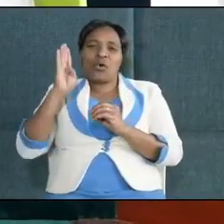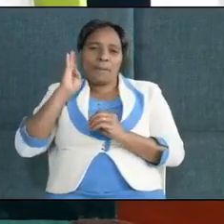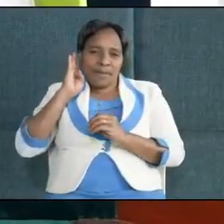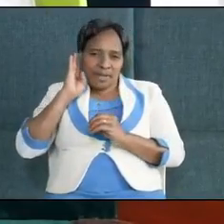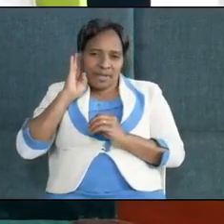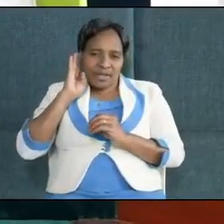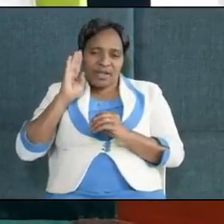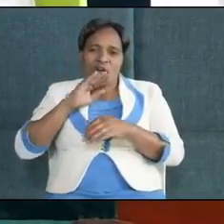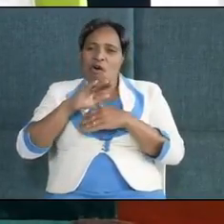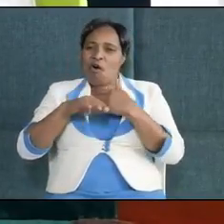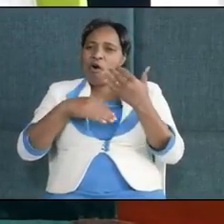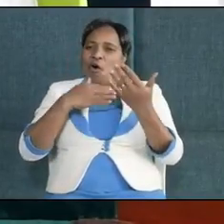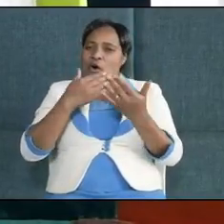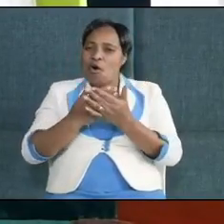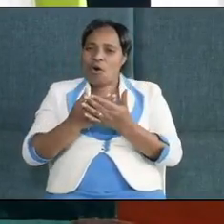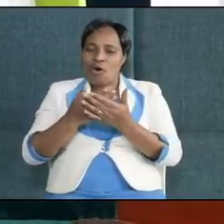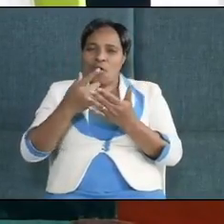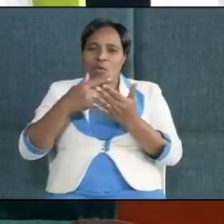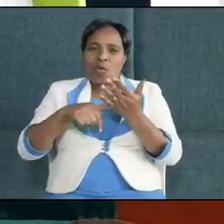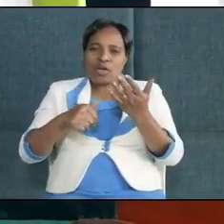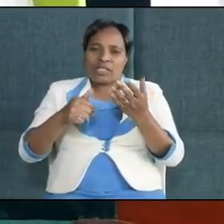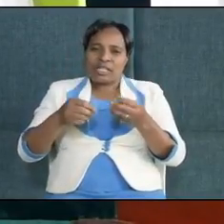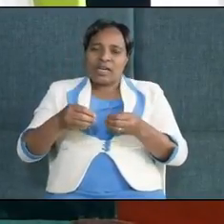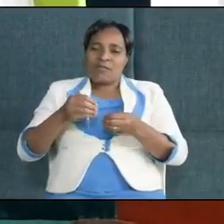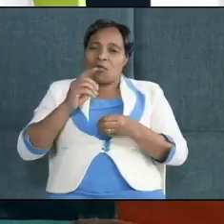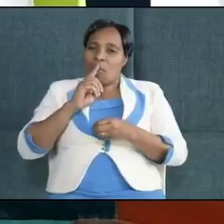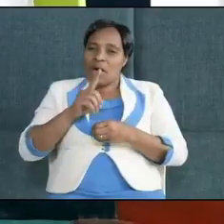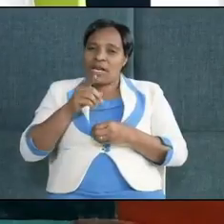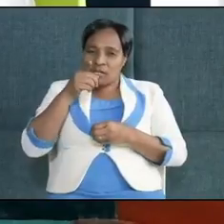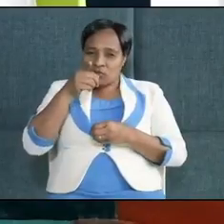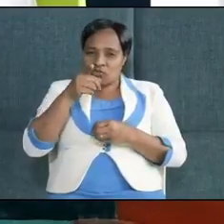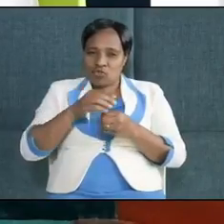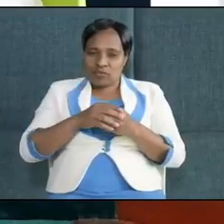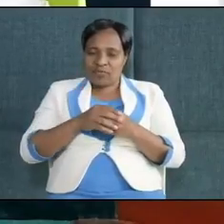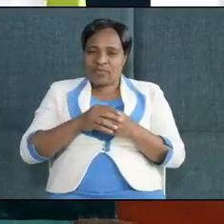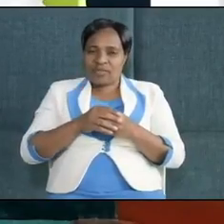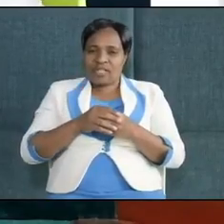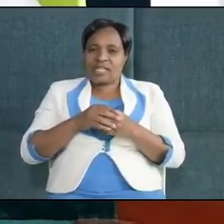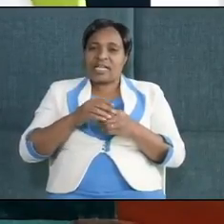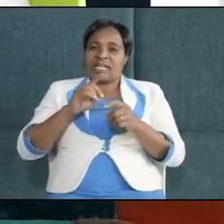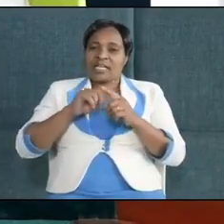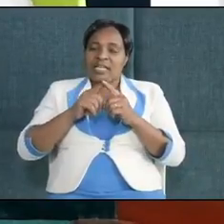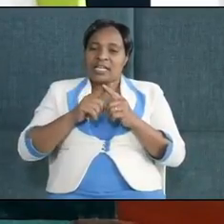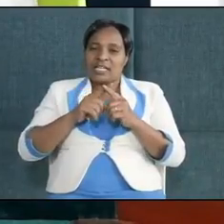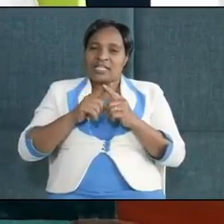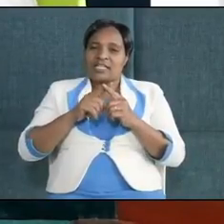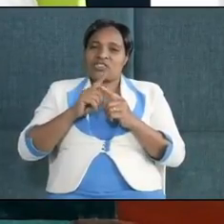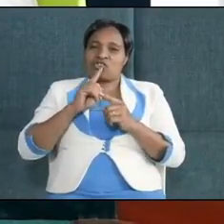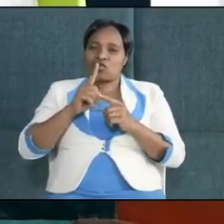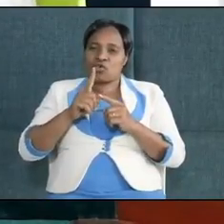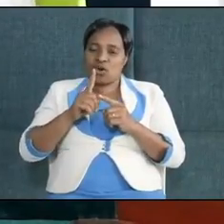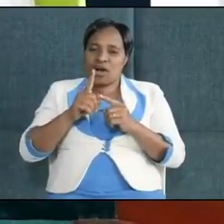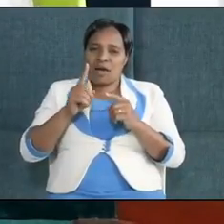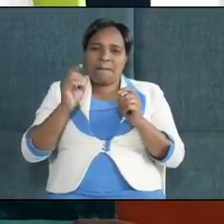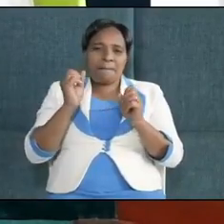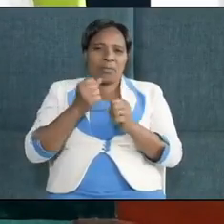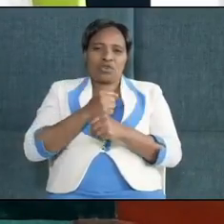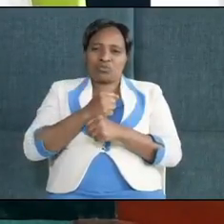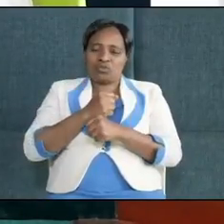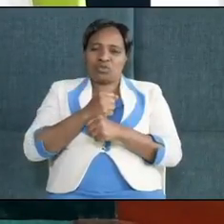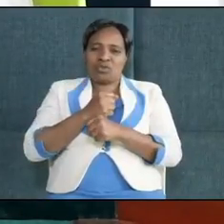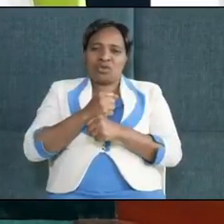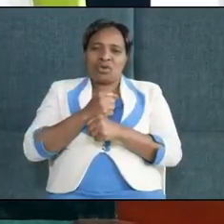obey all the things that I have commanded you. And surely, I will be with